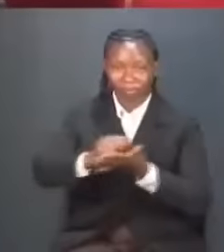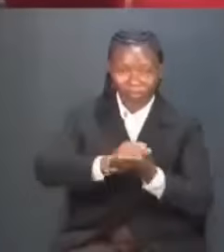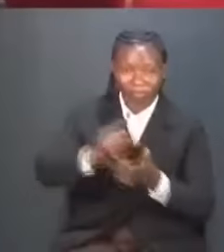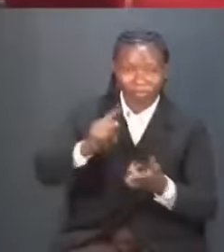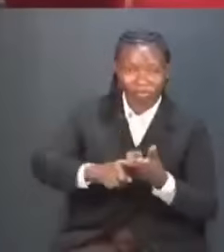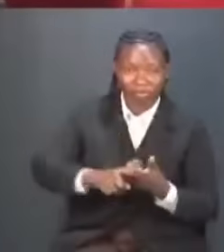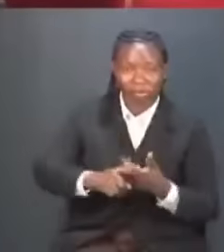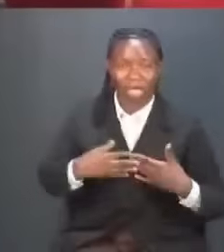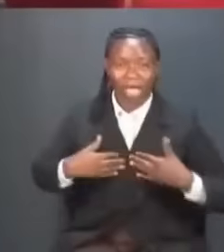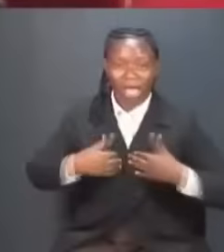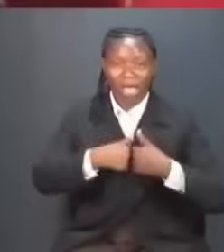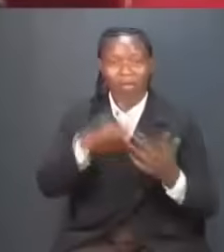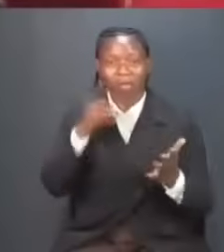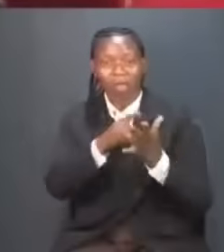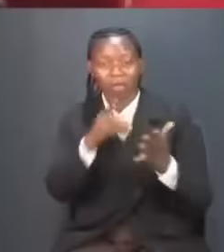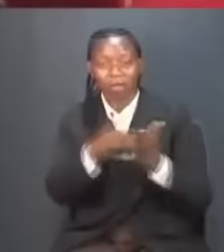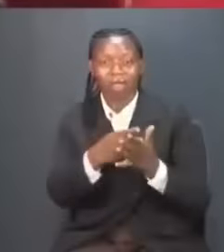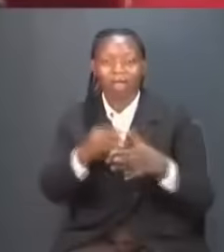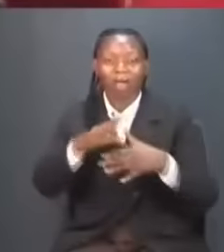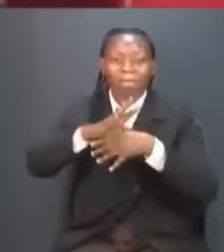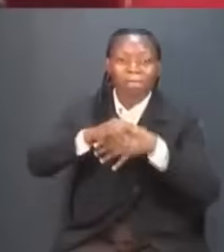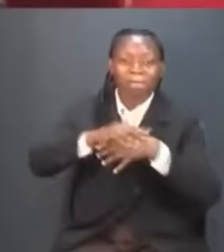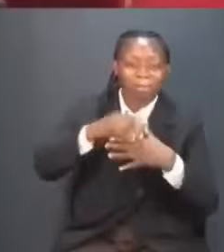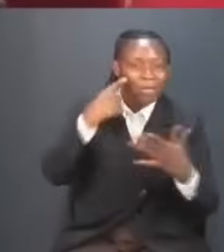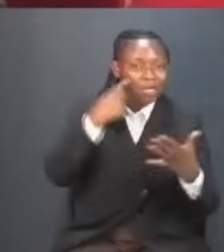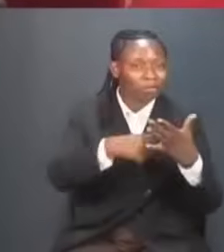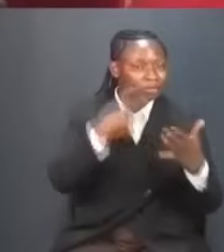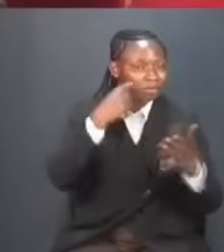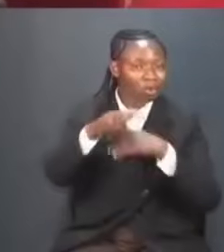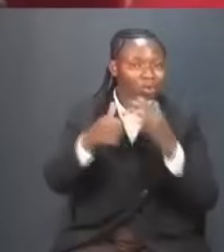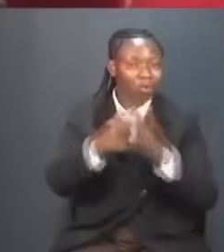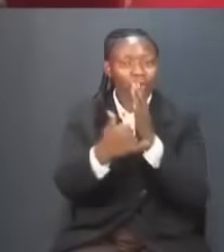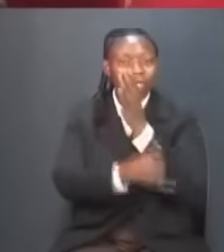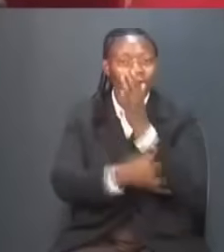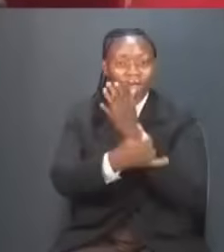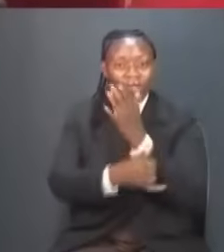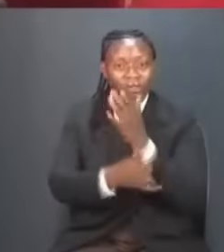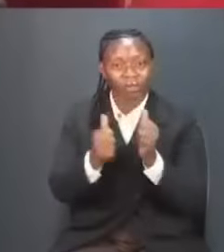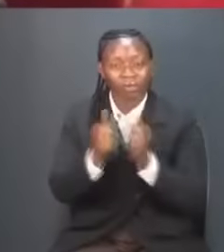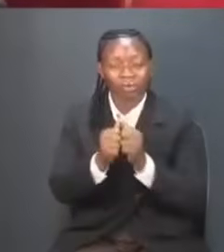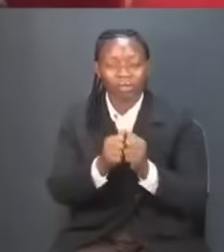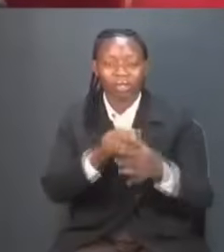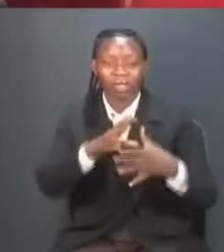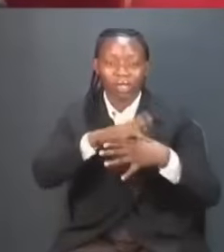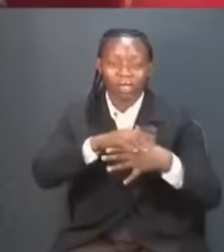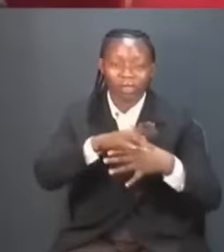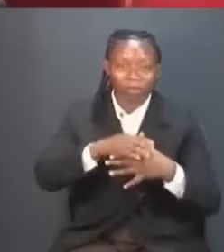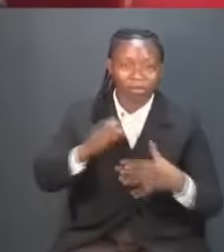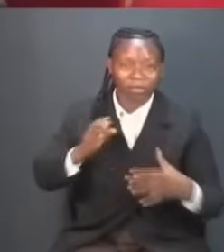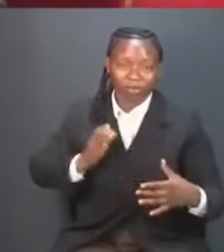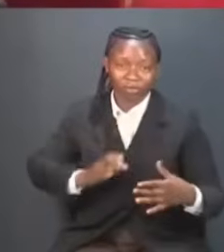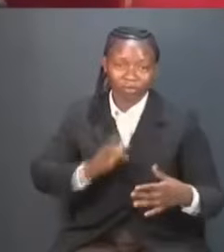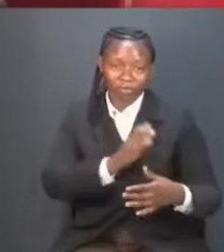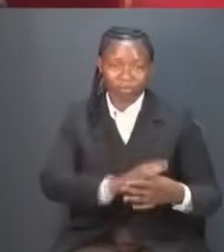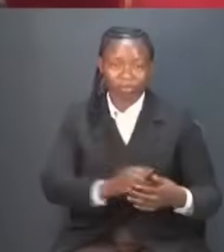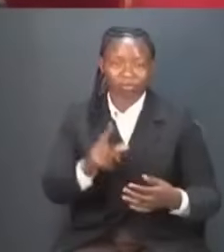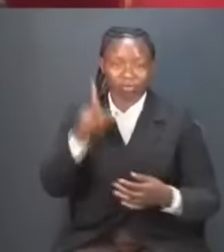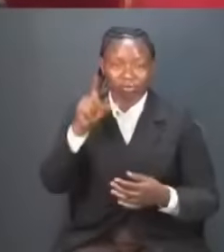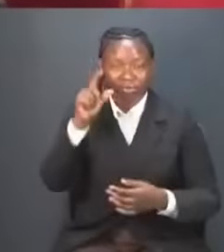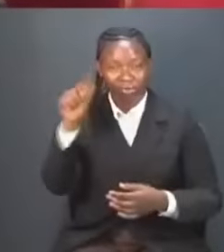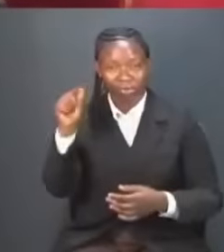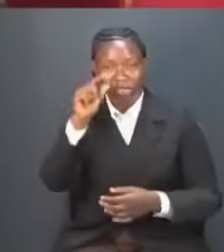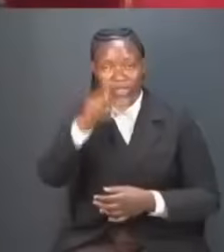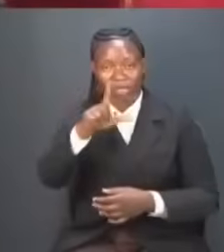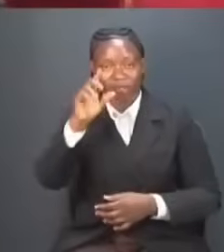veterinary meat inspectors across the country in accordance with the Meat Inspection Regulations 2020 LI